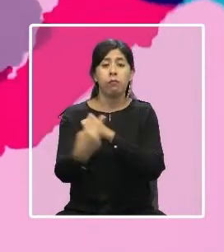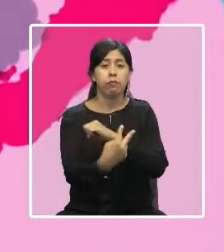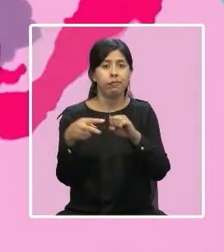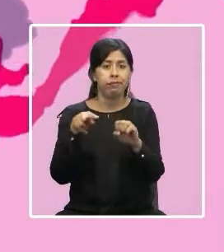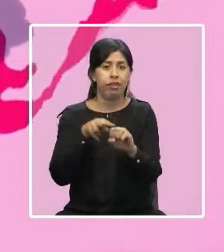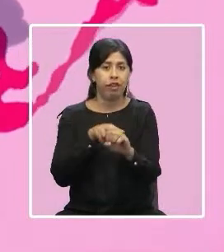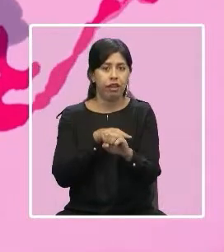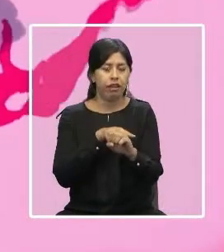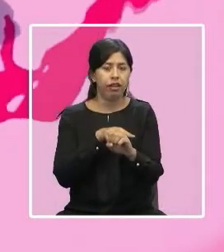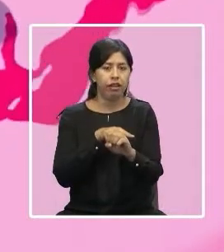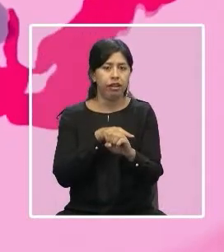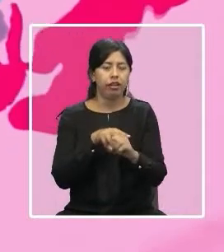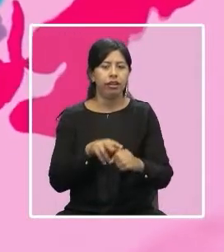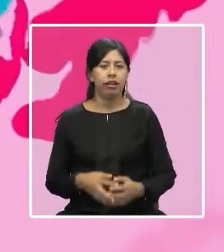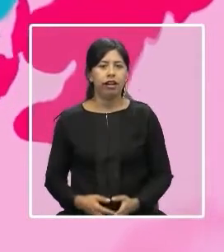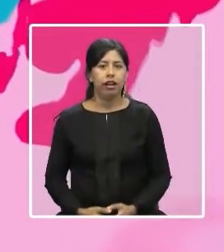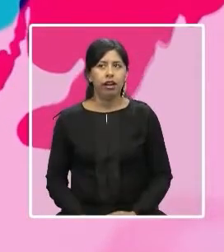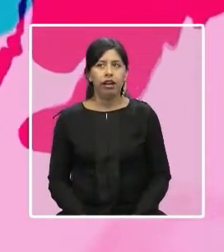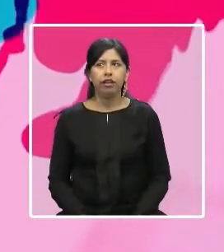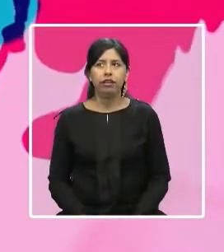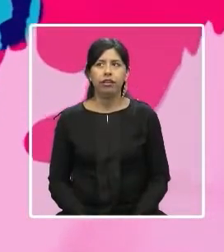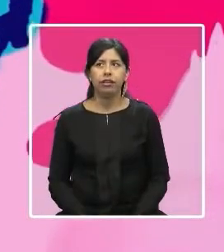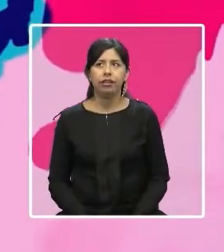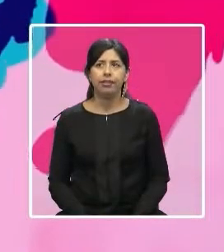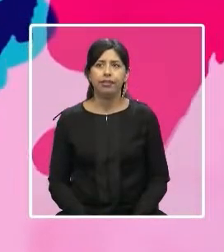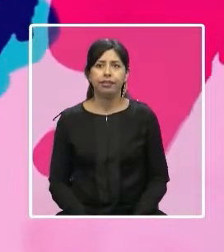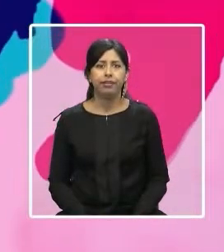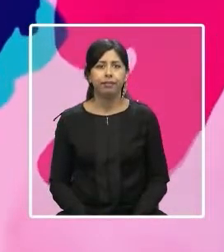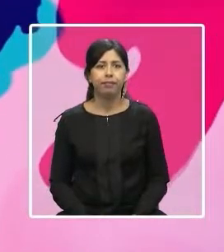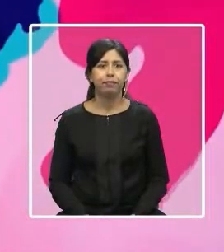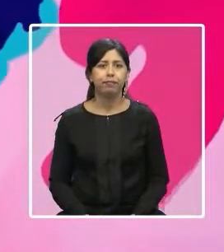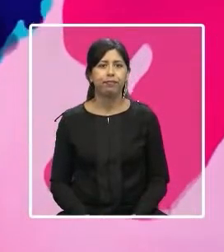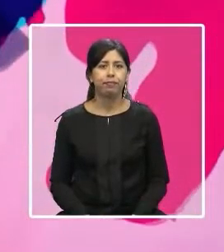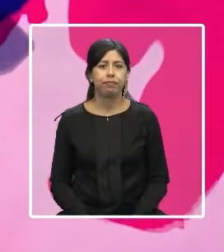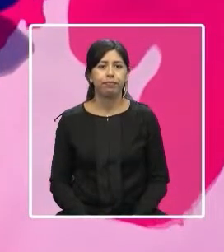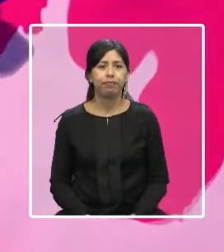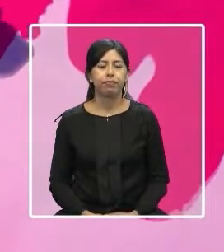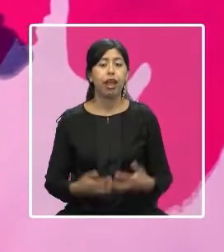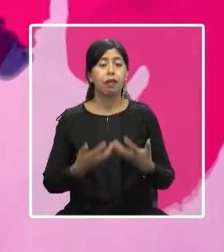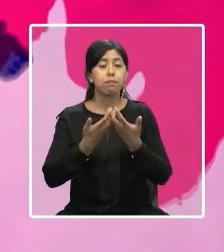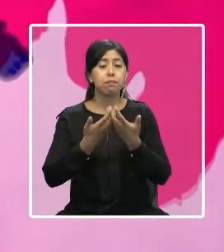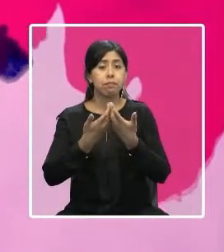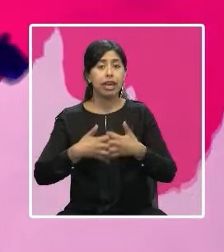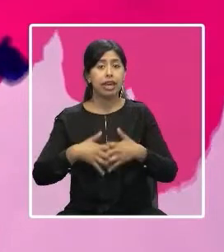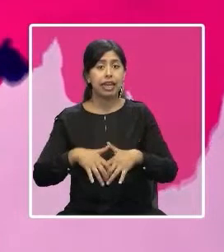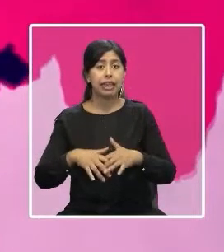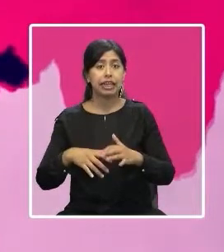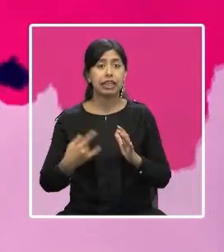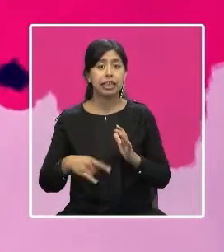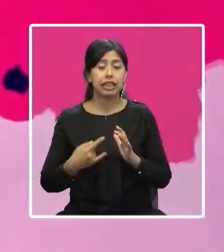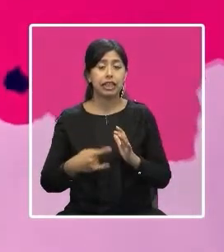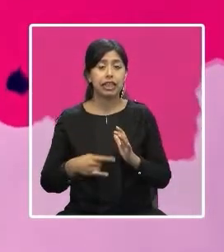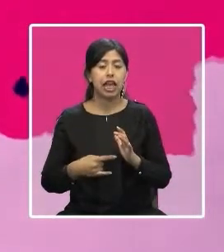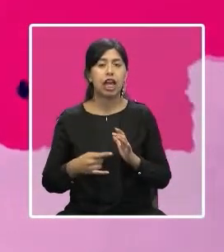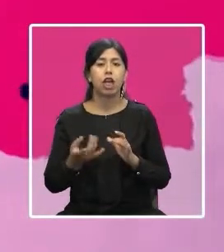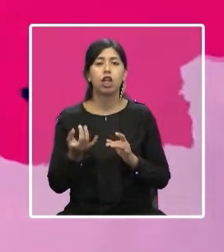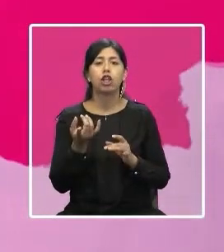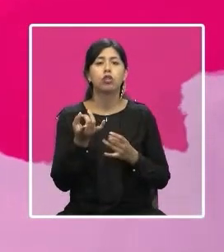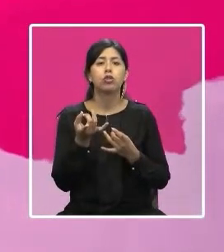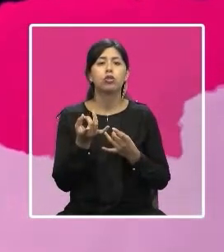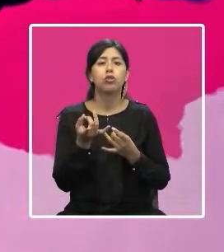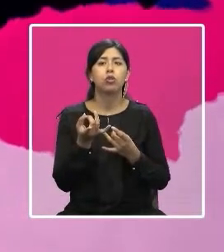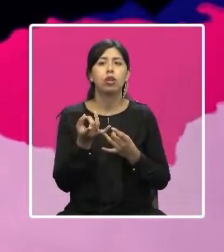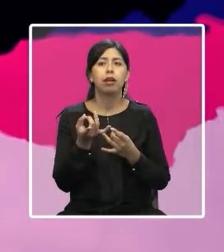conversational machines, not only as engineering artifacts, but also as a class of agents with particular behavioral patterns